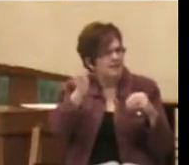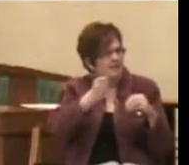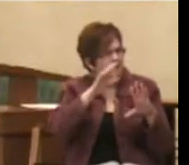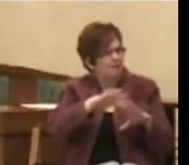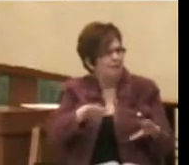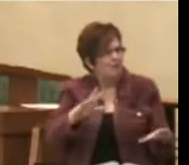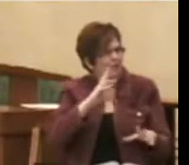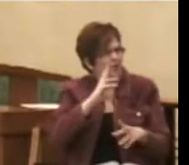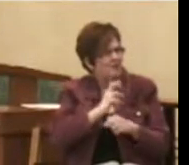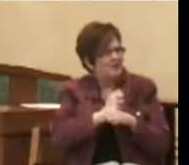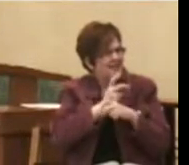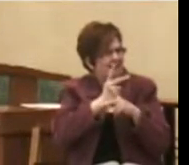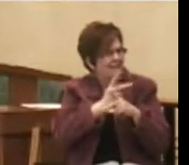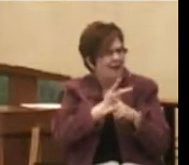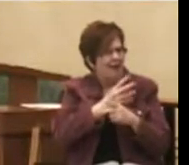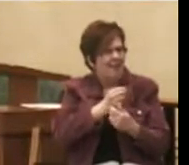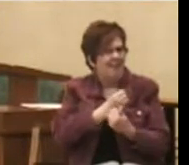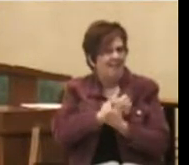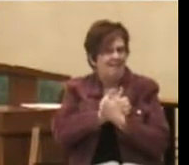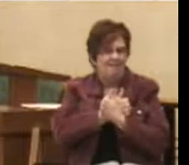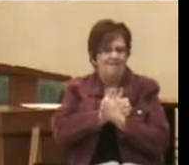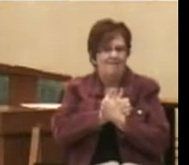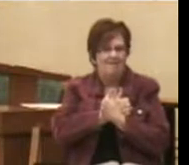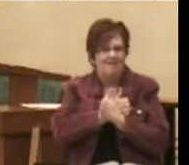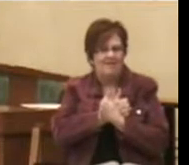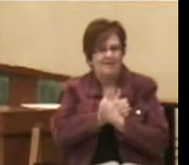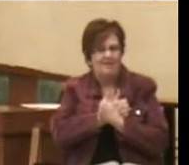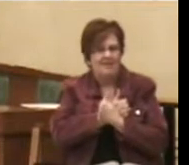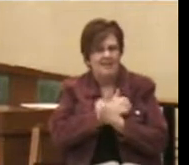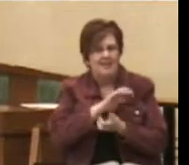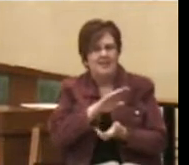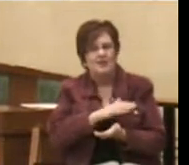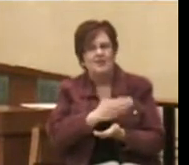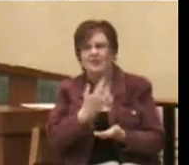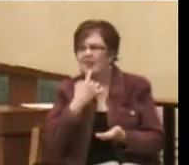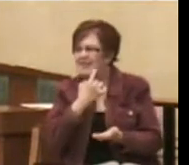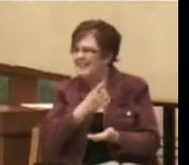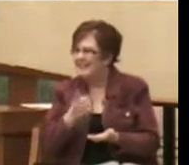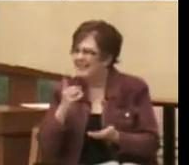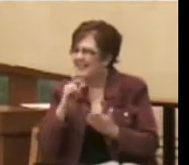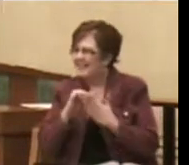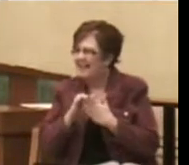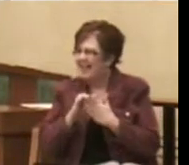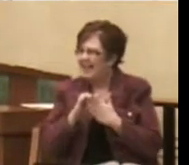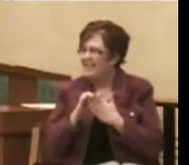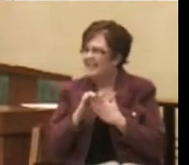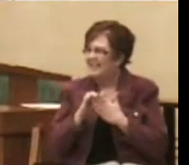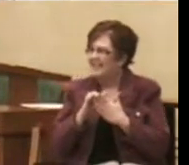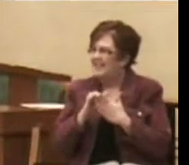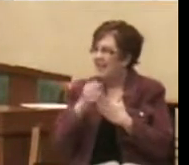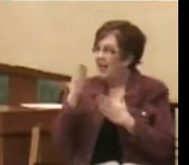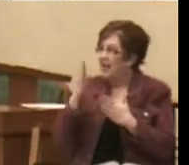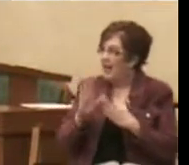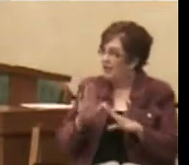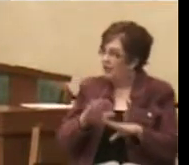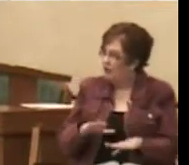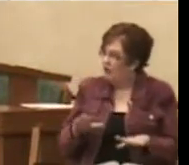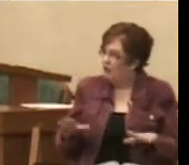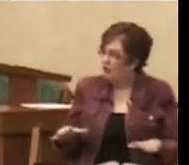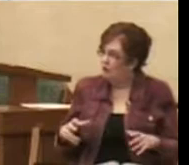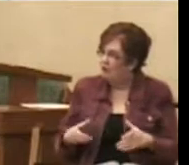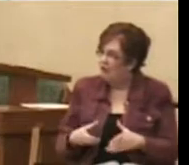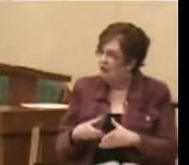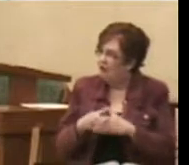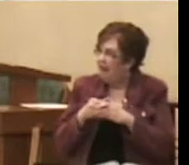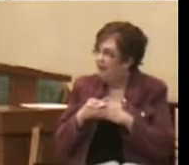receive God's care and love? The song says that God's children are